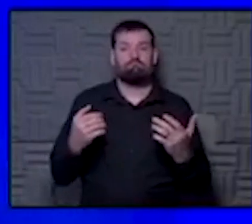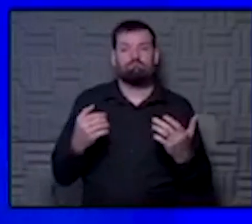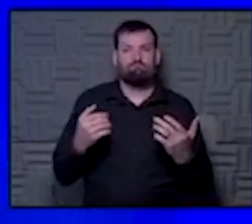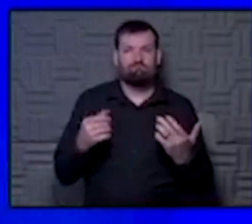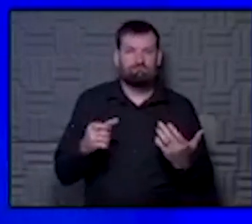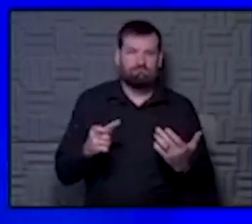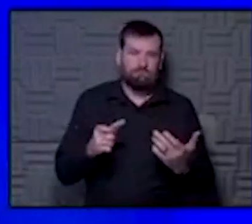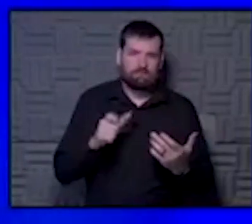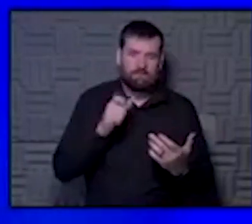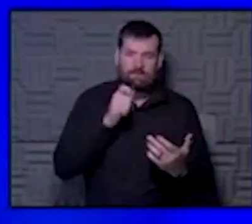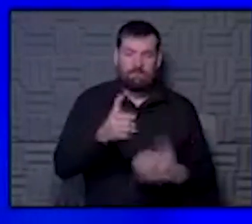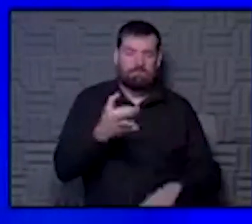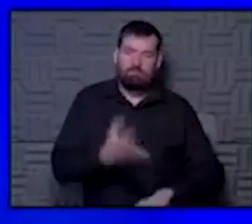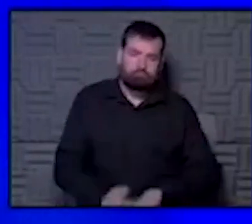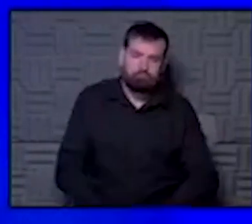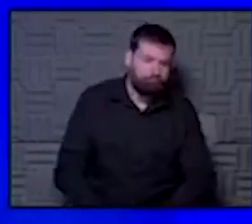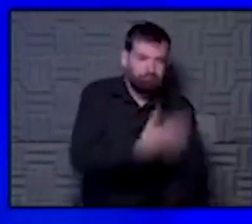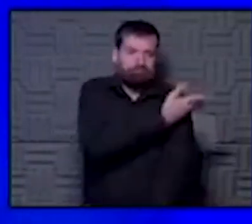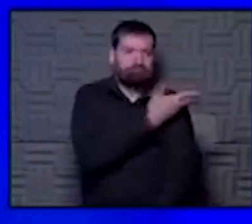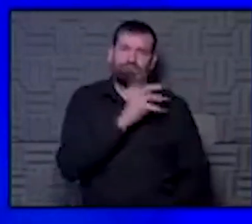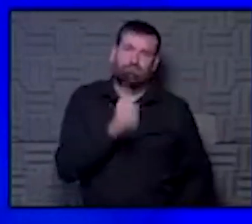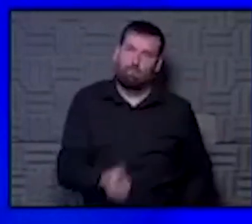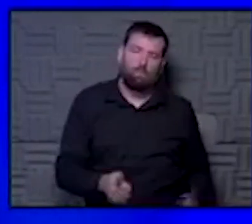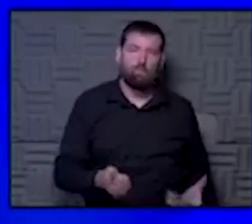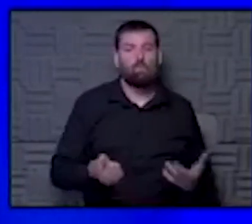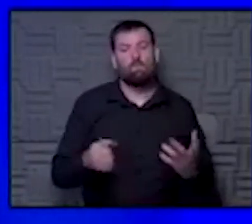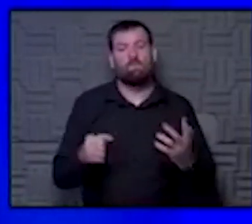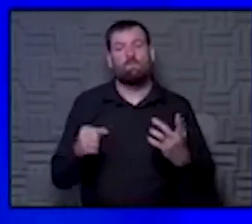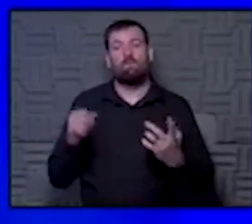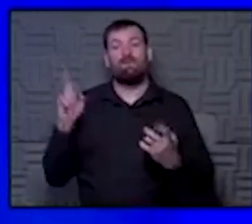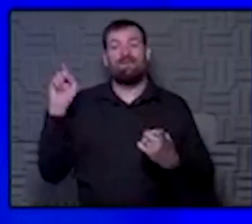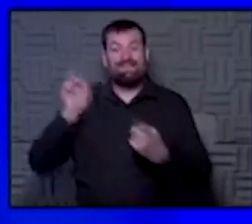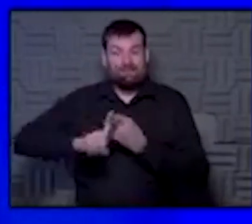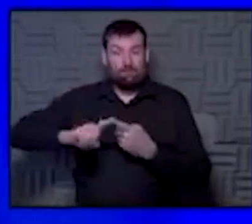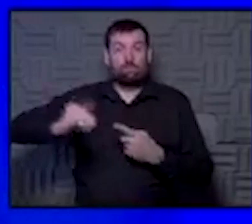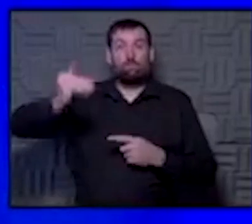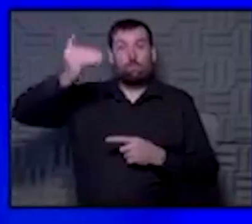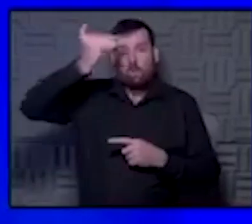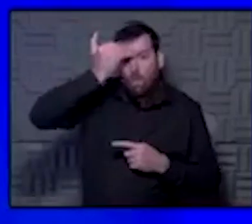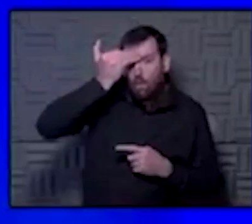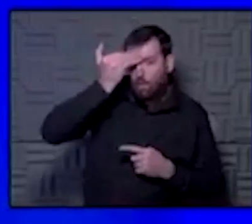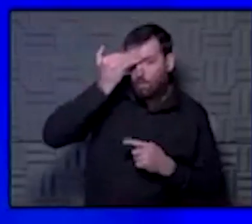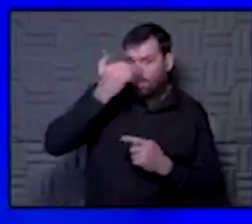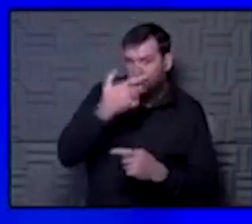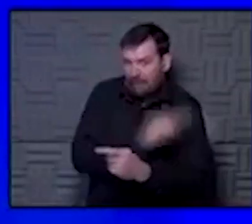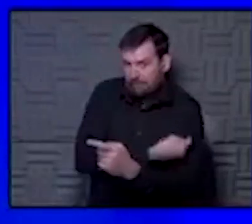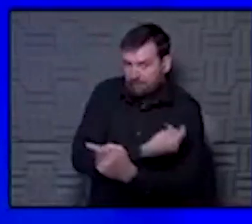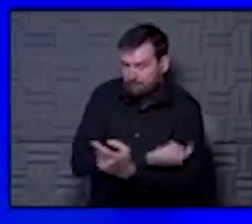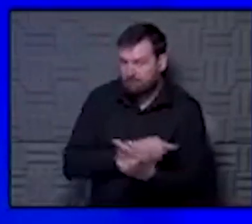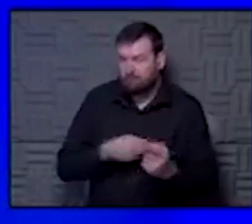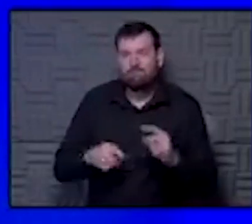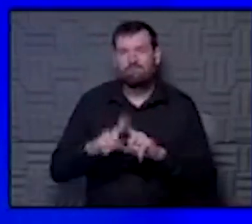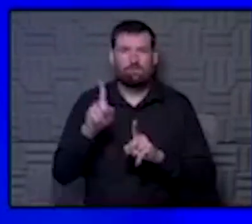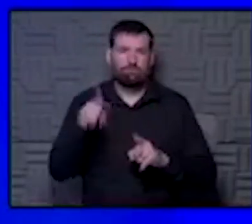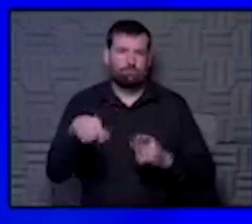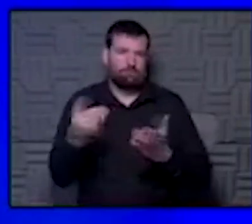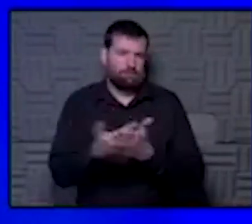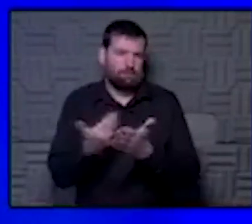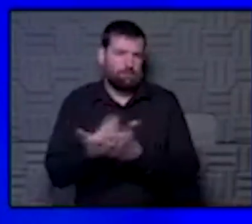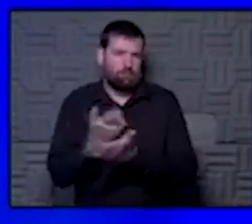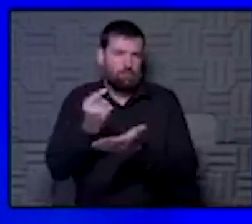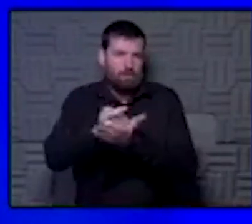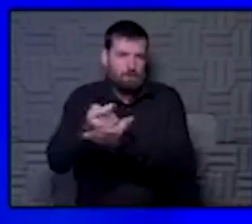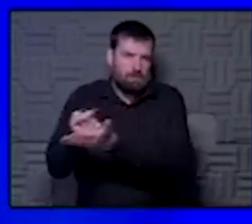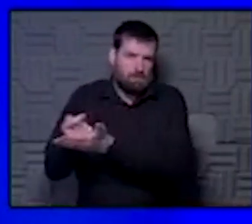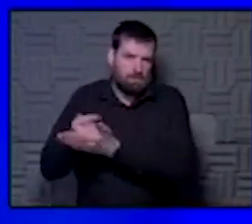not going to be on or off. But I think a lot of people, until we fully know the impact of the vaccines, but also there should be new therapeutics